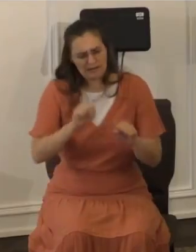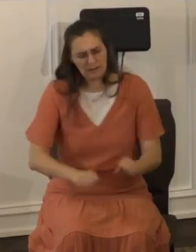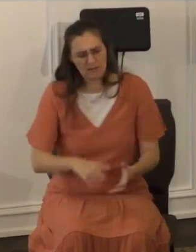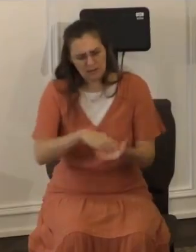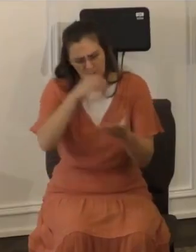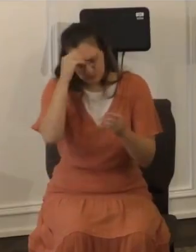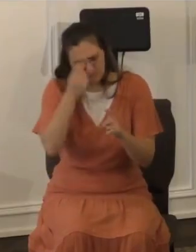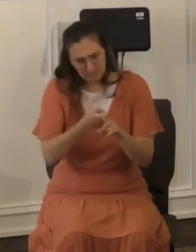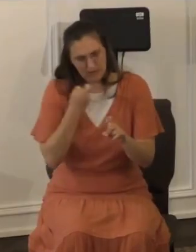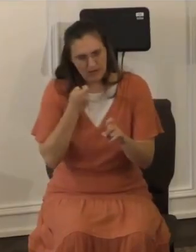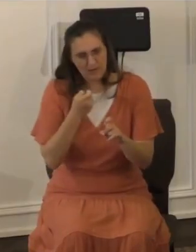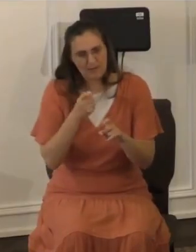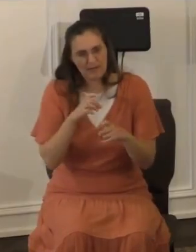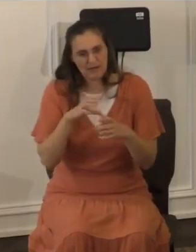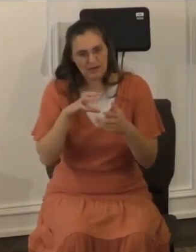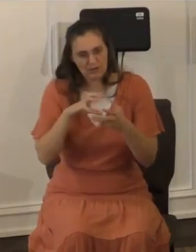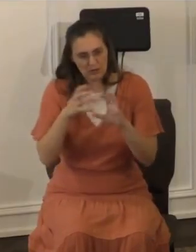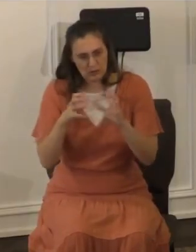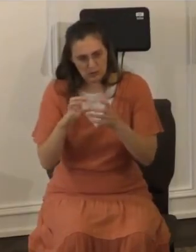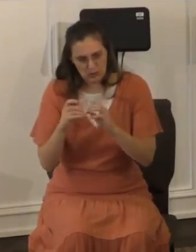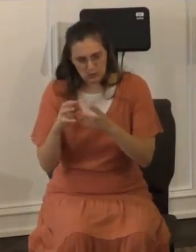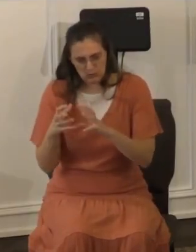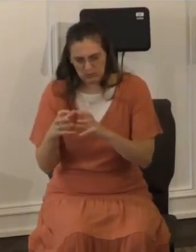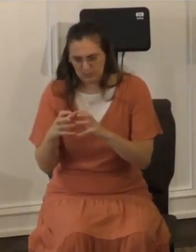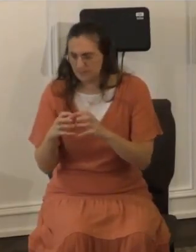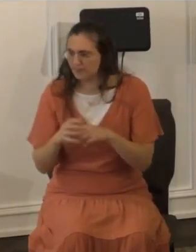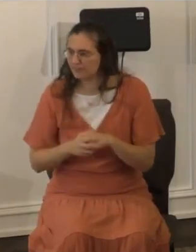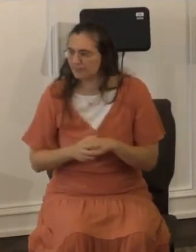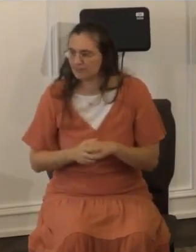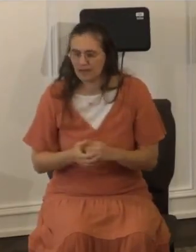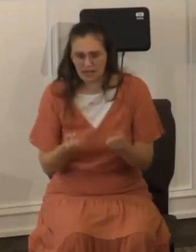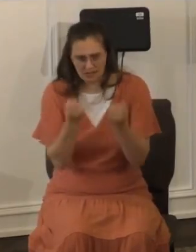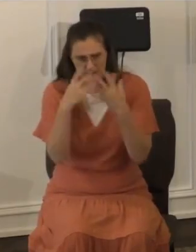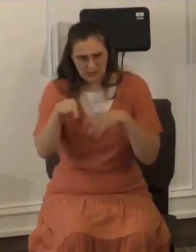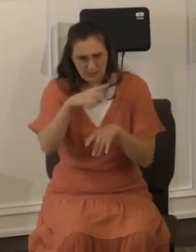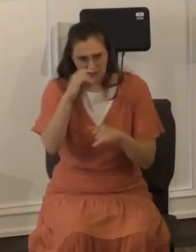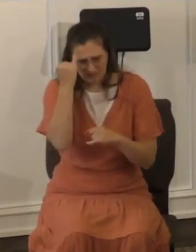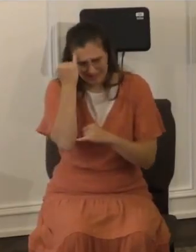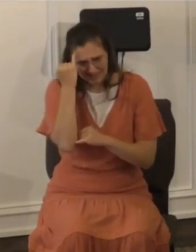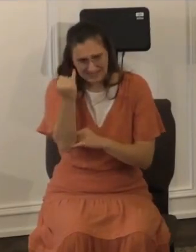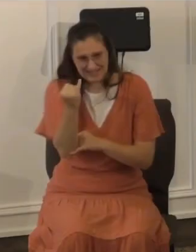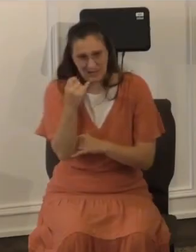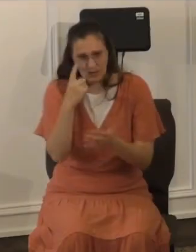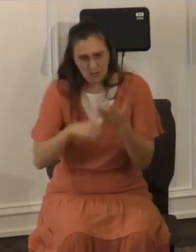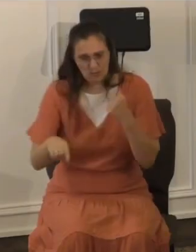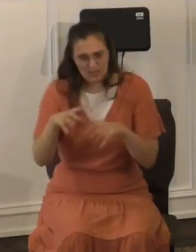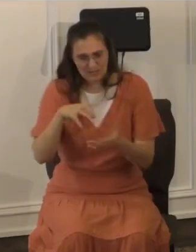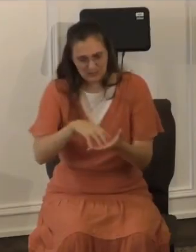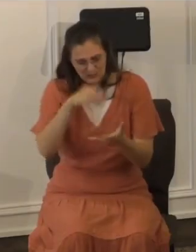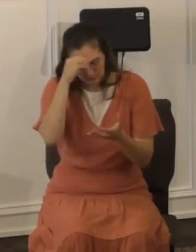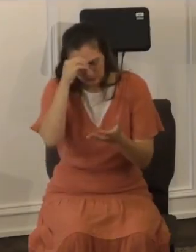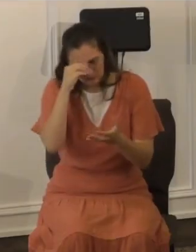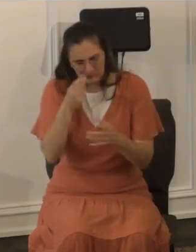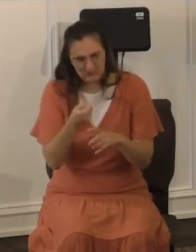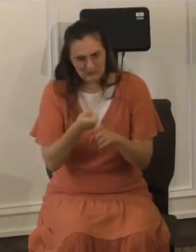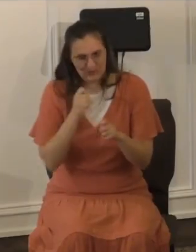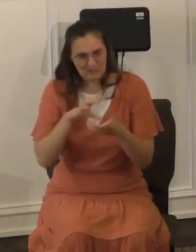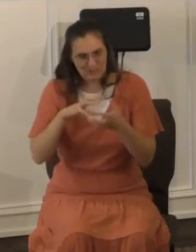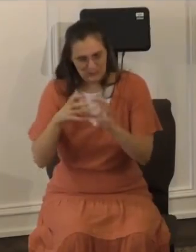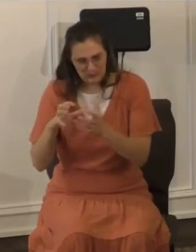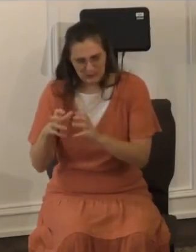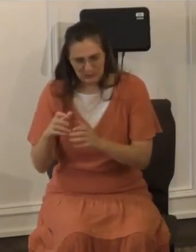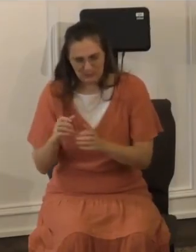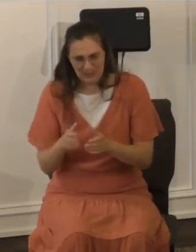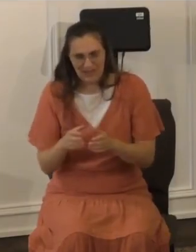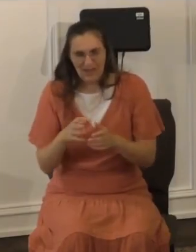Cube? What can we learn from a Rubik's Cube? Who has an idea here this morning? Pastor's prayer partners are praying that we'll come up with